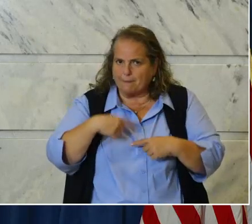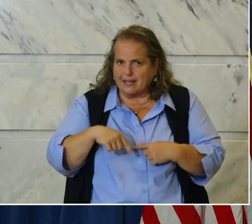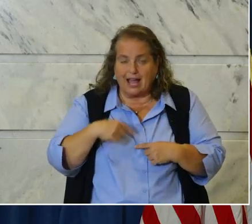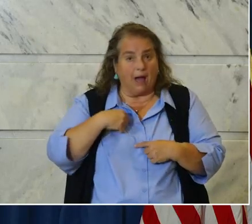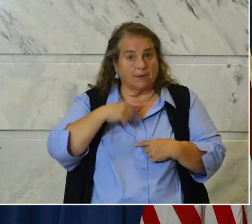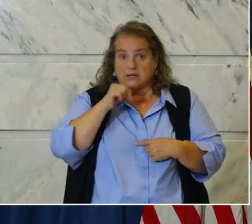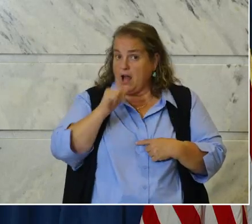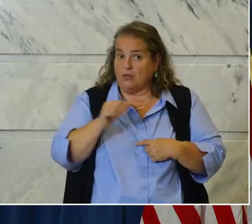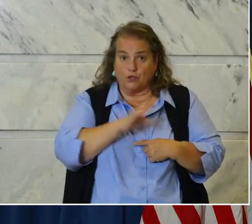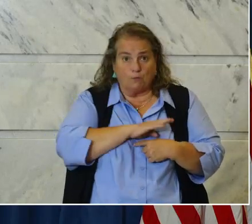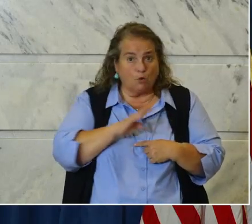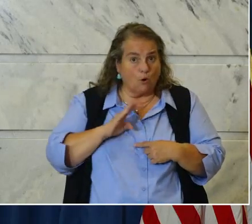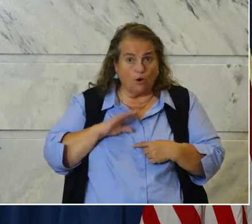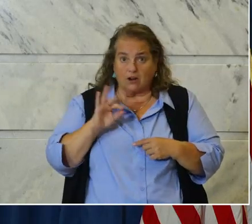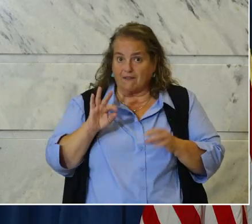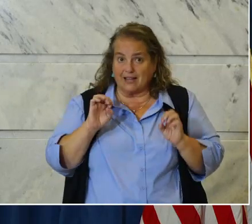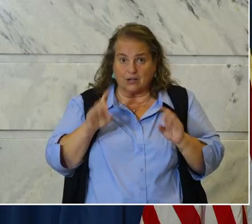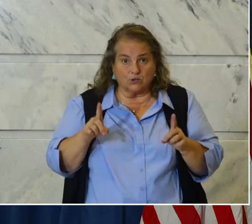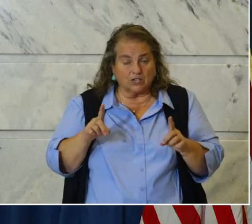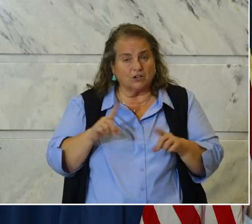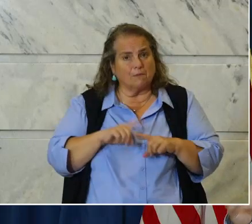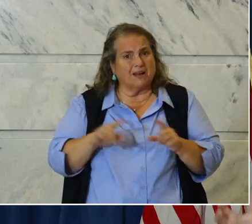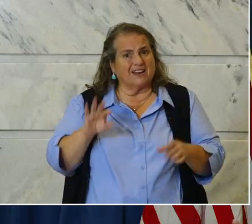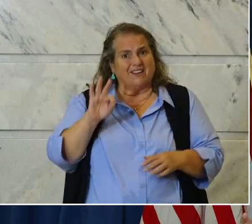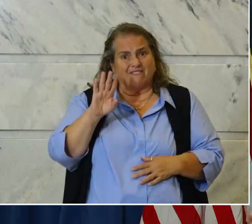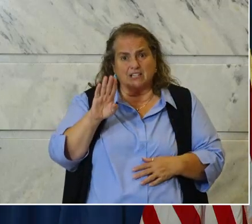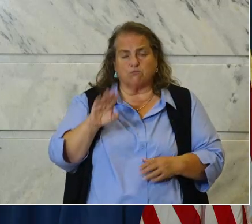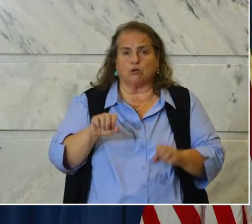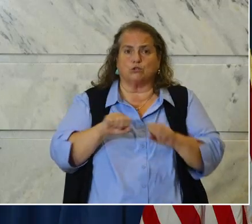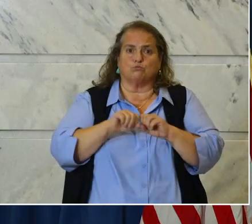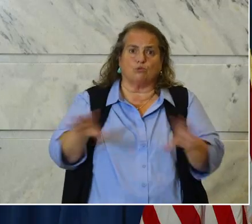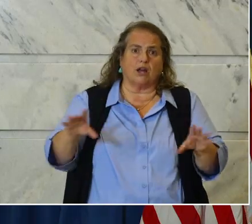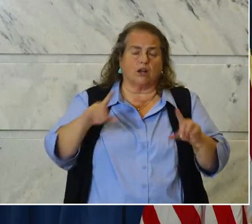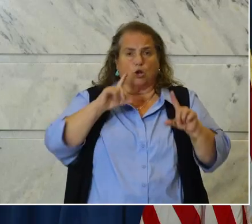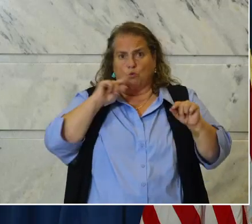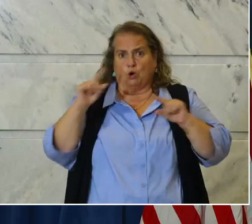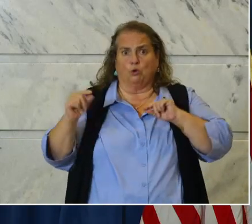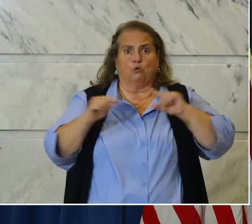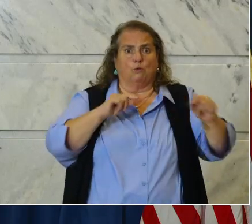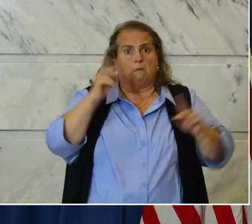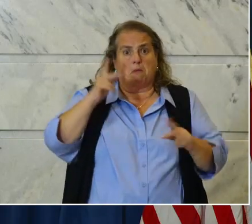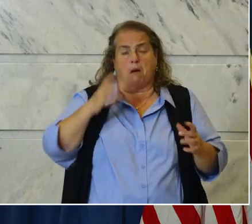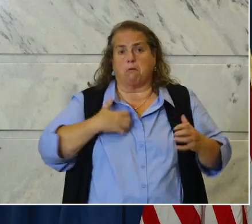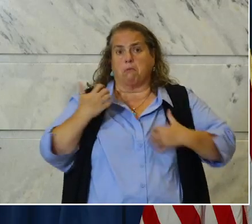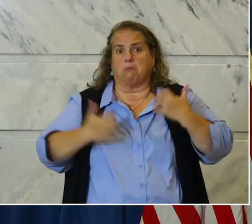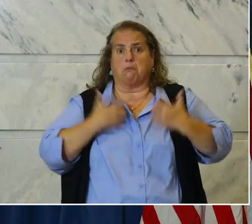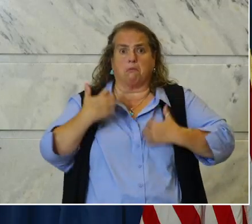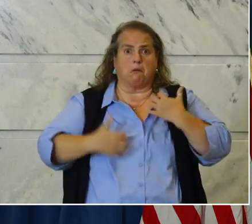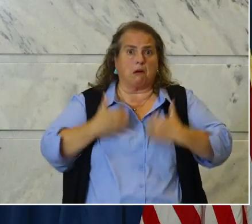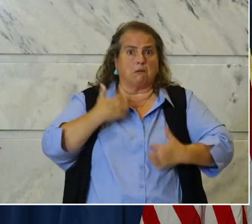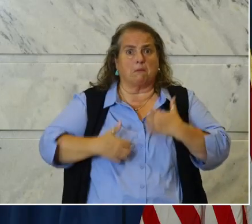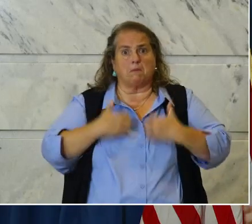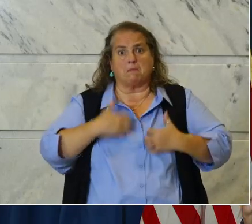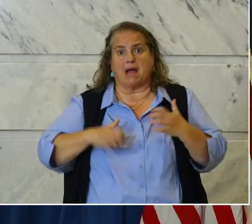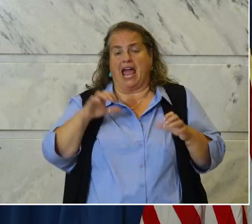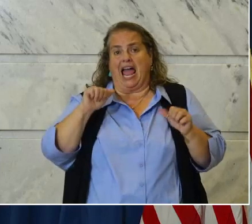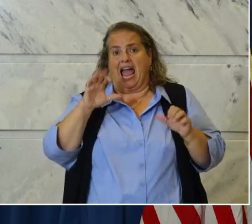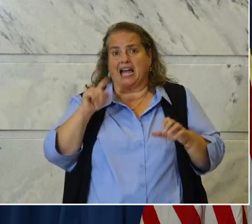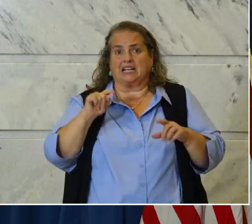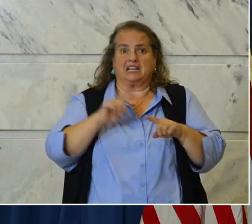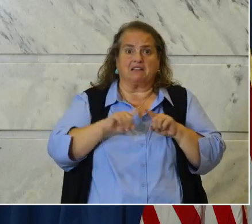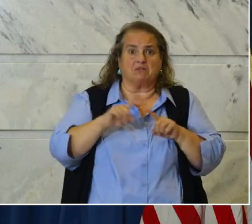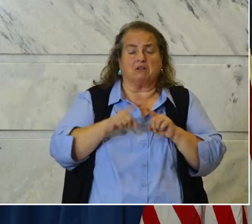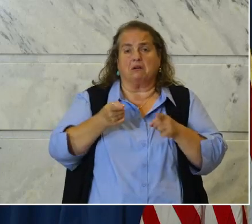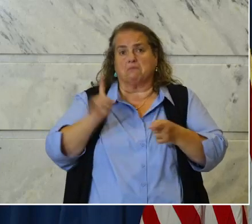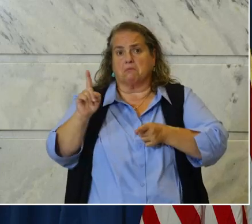Education, but Facebook spreading all these rumors and getting people riled up, and then acting in different ways